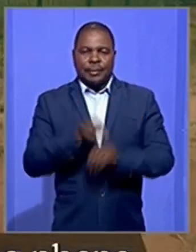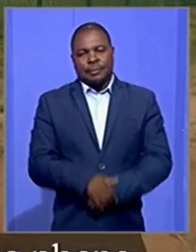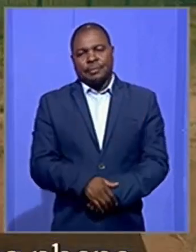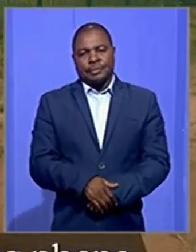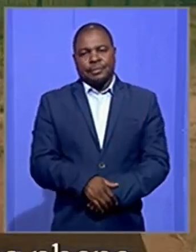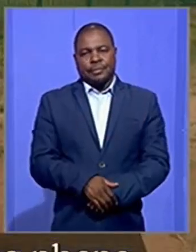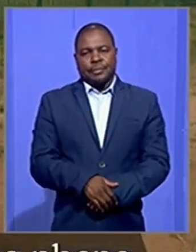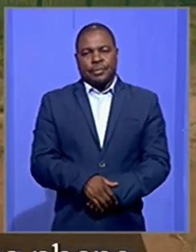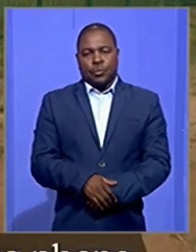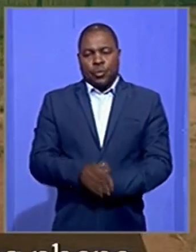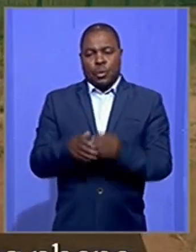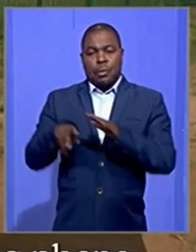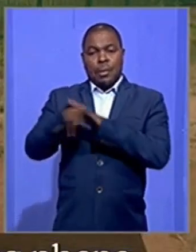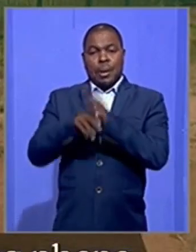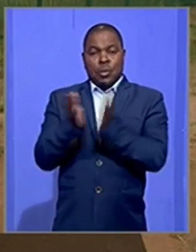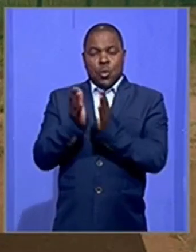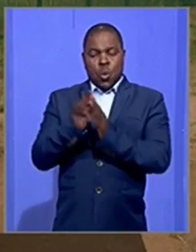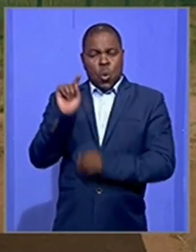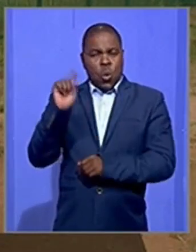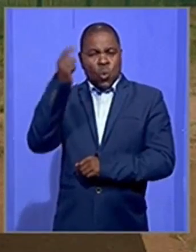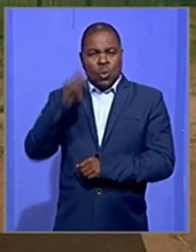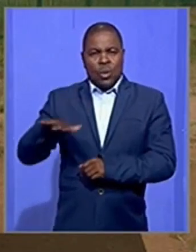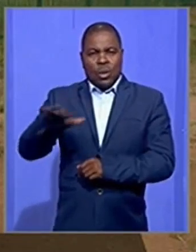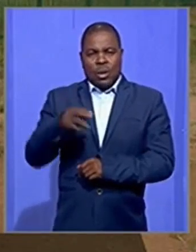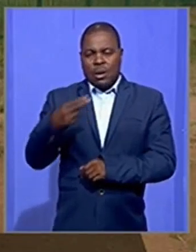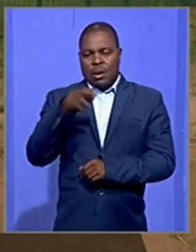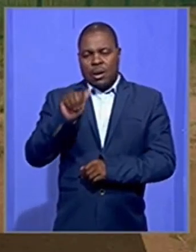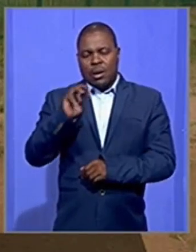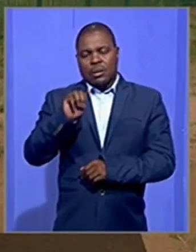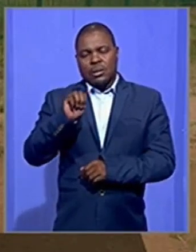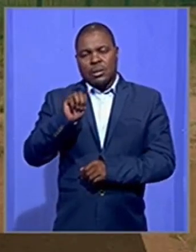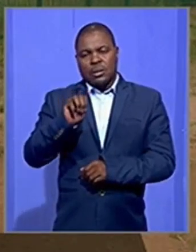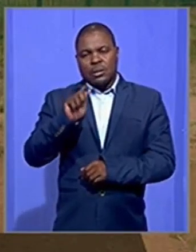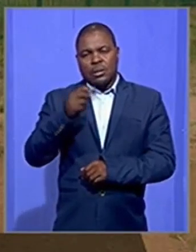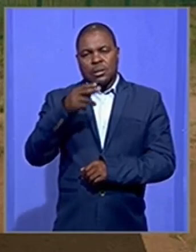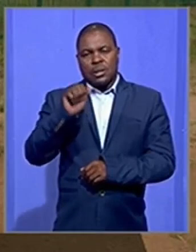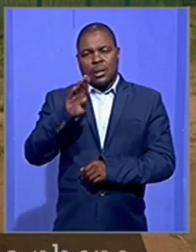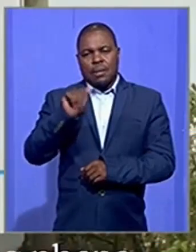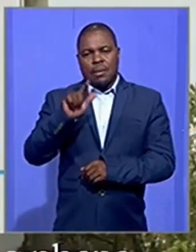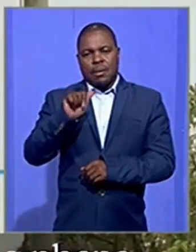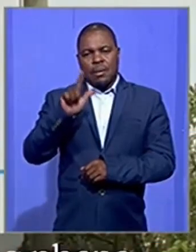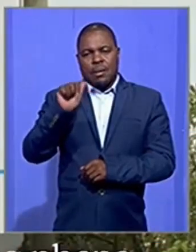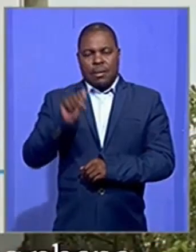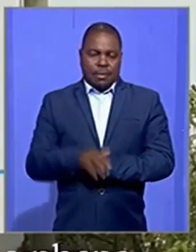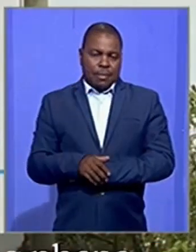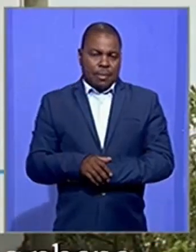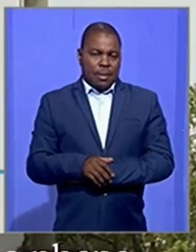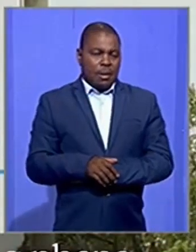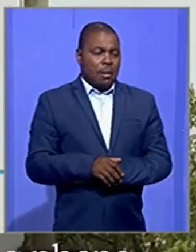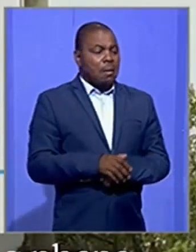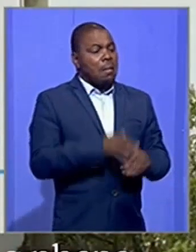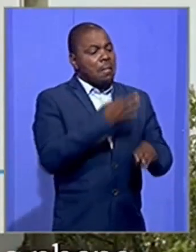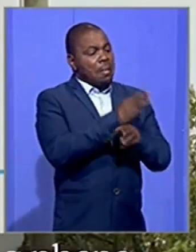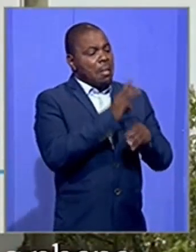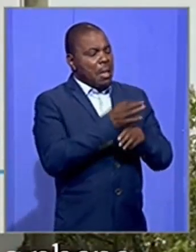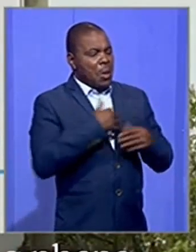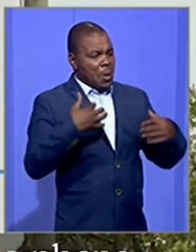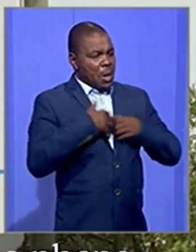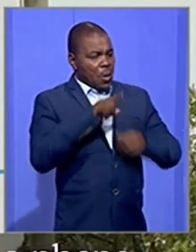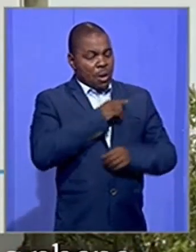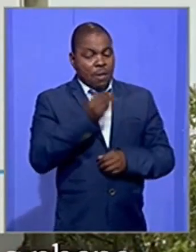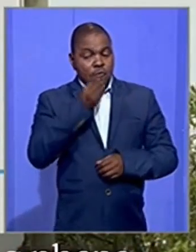Se ke sekolo potlana se le sengwe fela mo motsaneng wa Ditaba. Batsadi ba na le tshogo la gore dijo tse barutwana ba di jang kwa